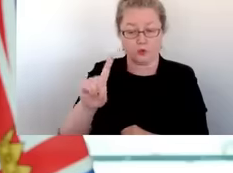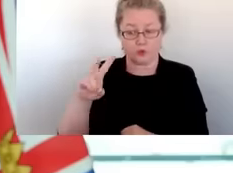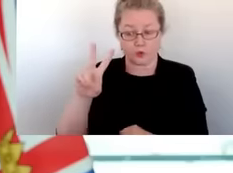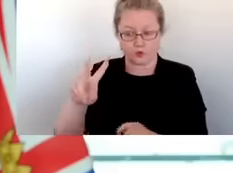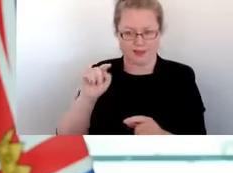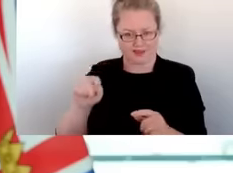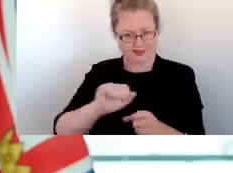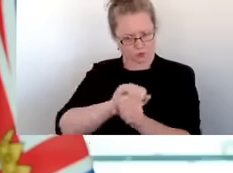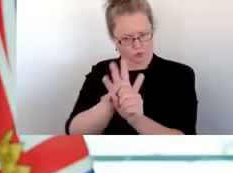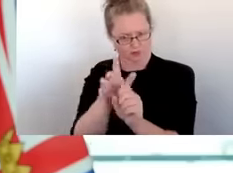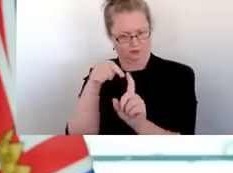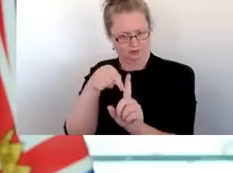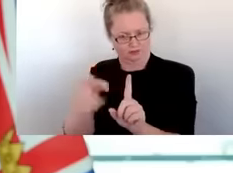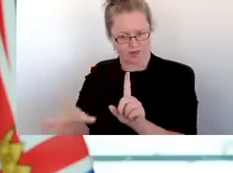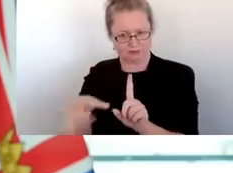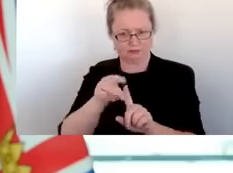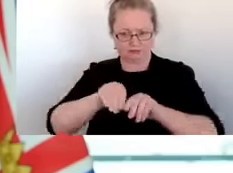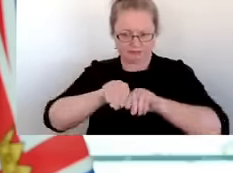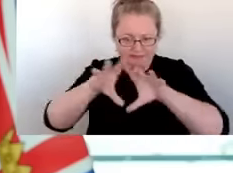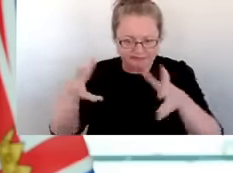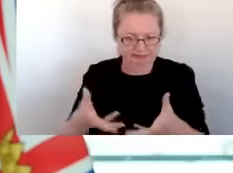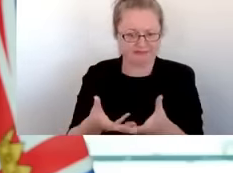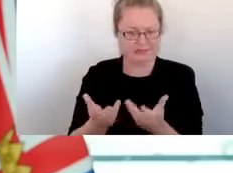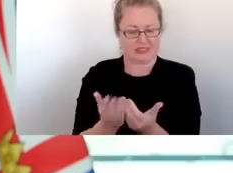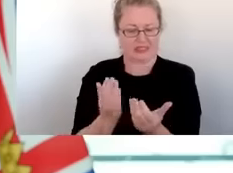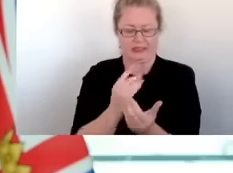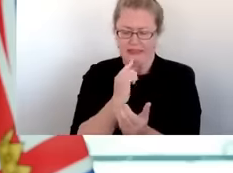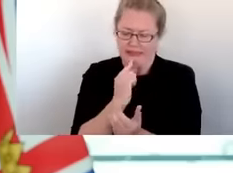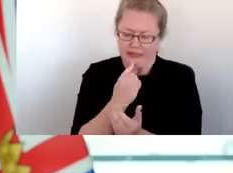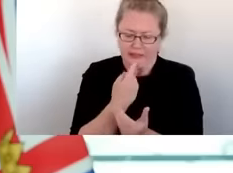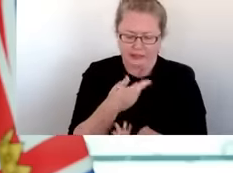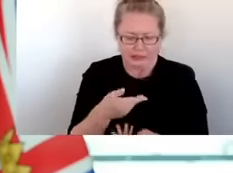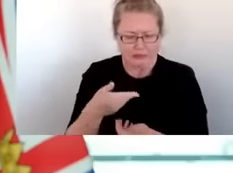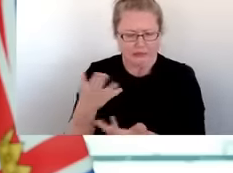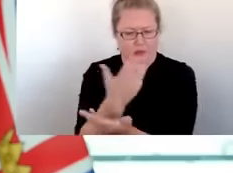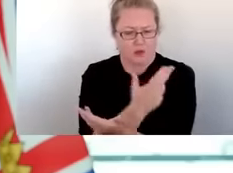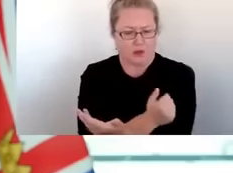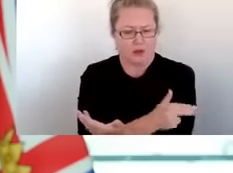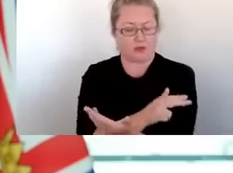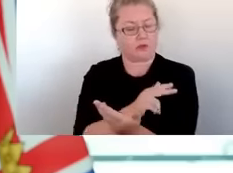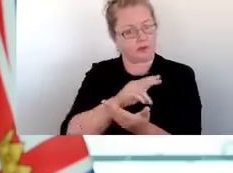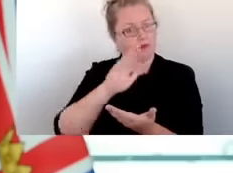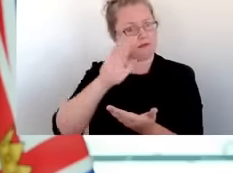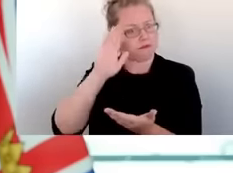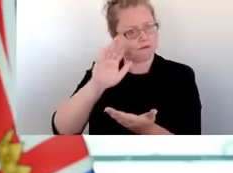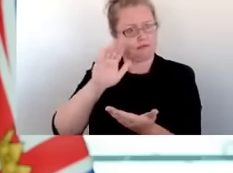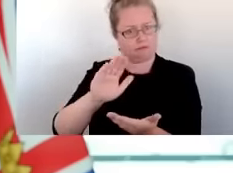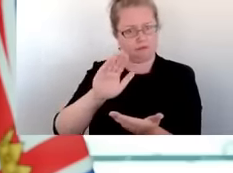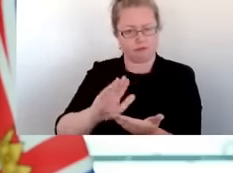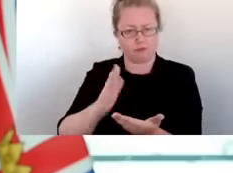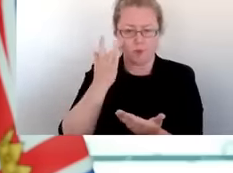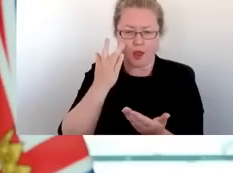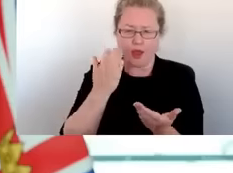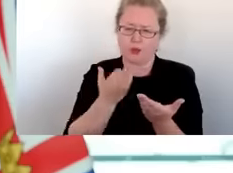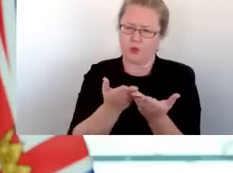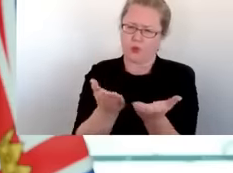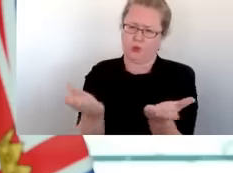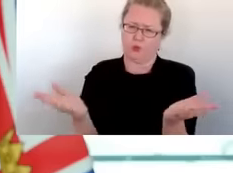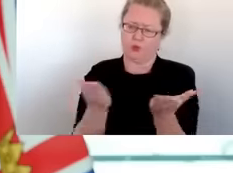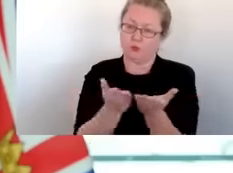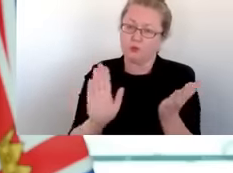was susceptible and we knew that severe illness could happen to large numbers of people. But because so many people have stepped